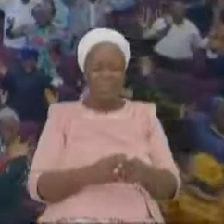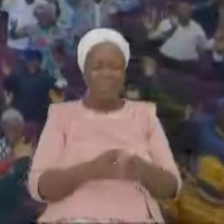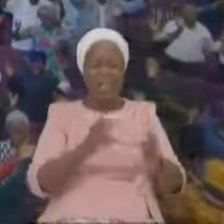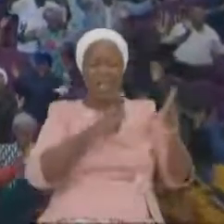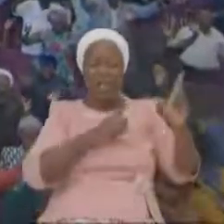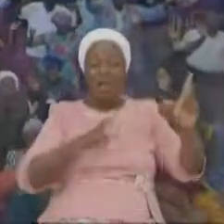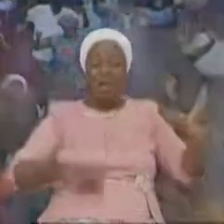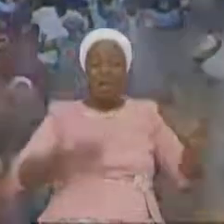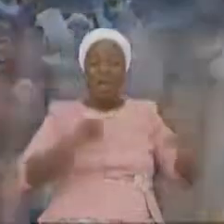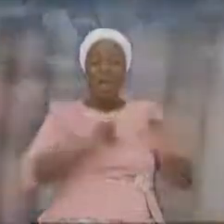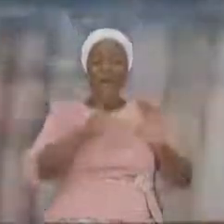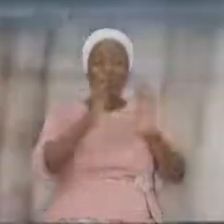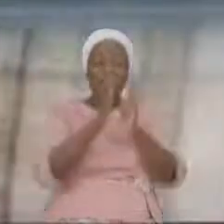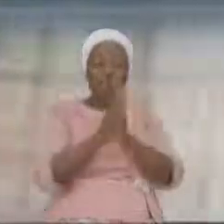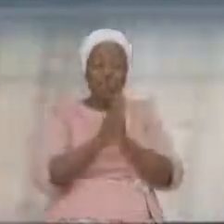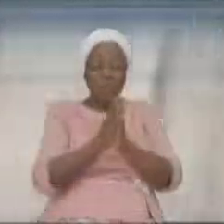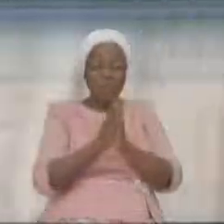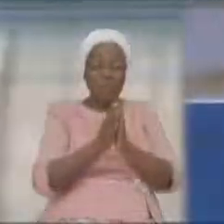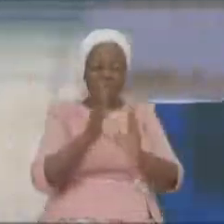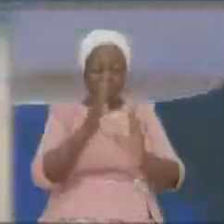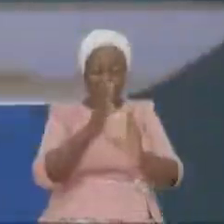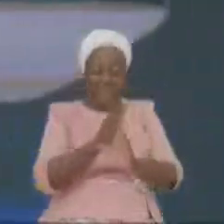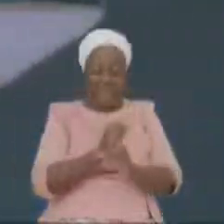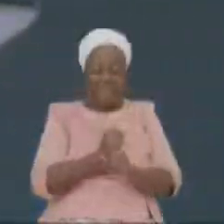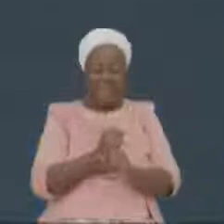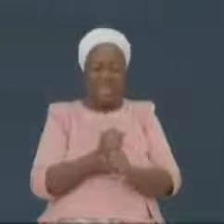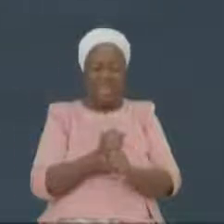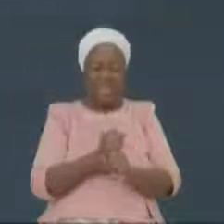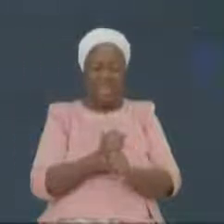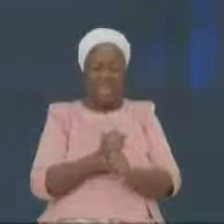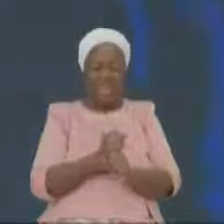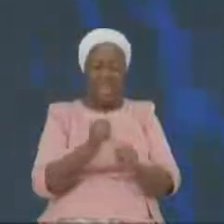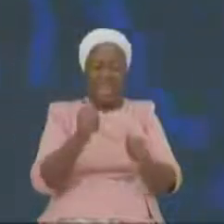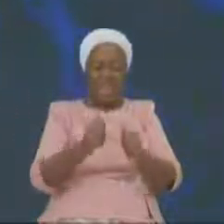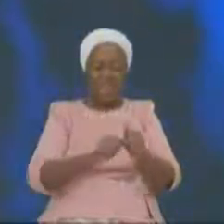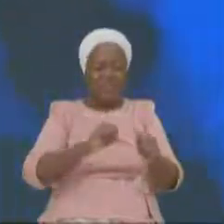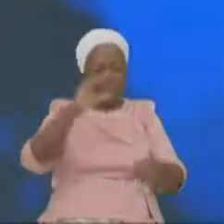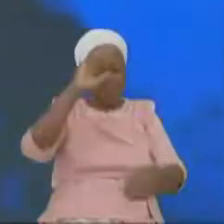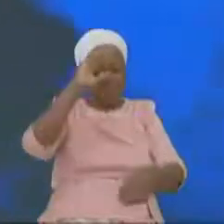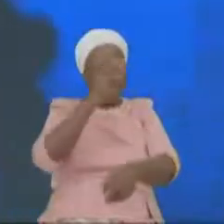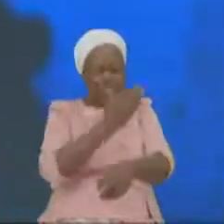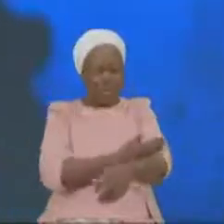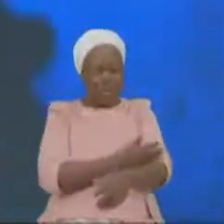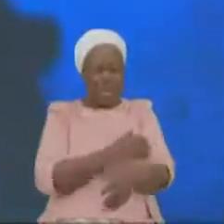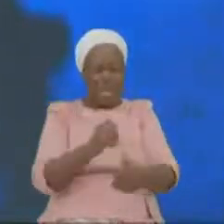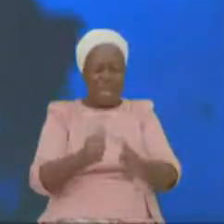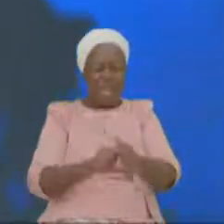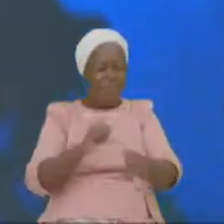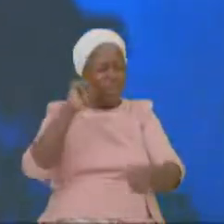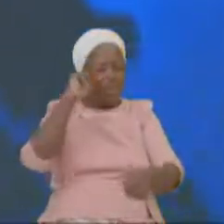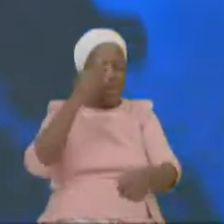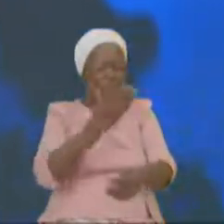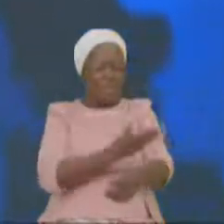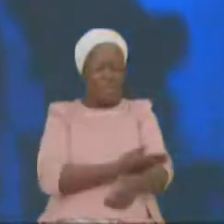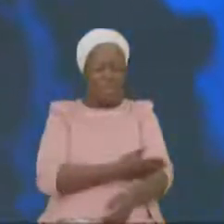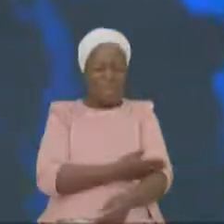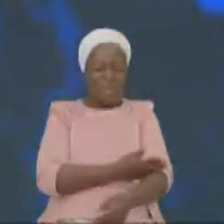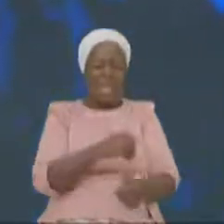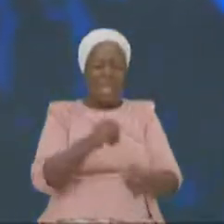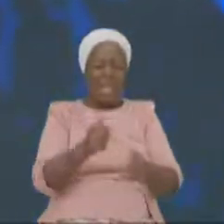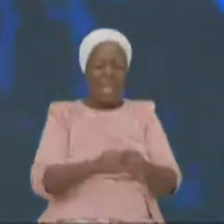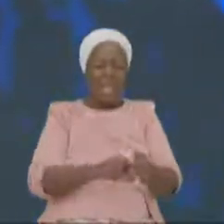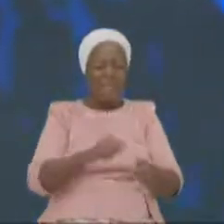Lord, I pray, take every son, every daughter,